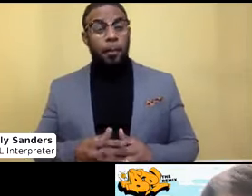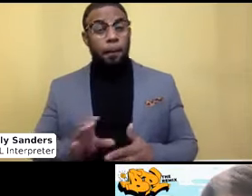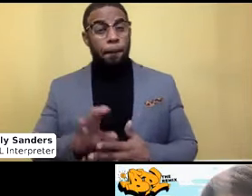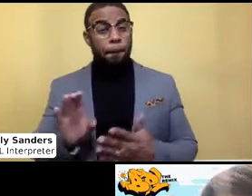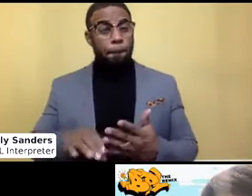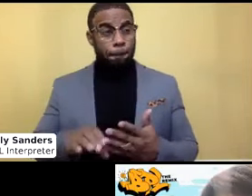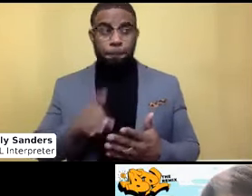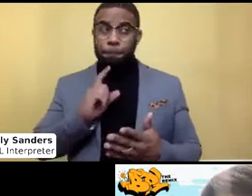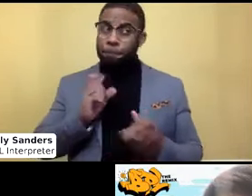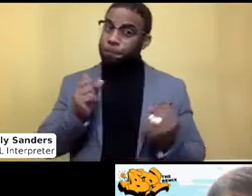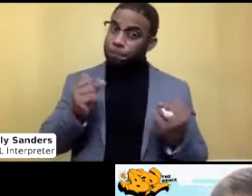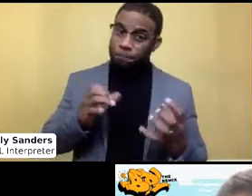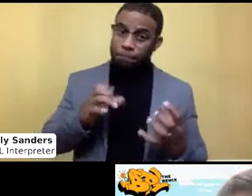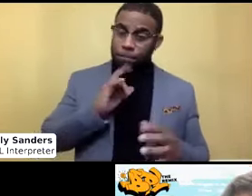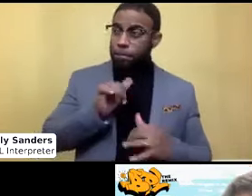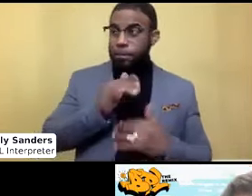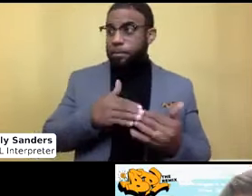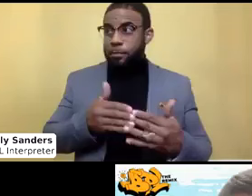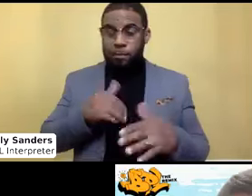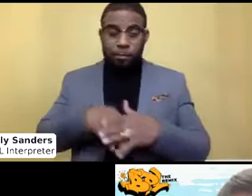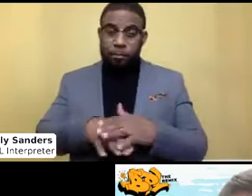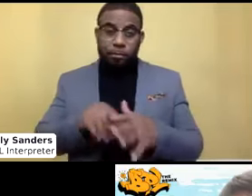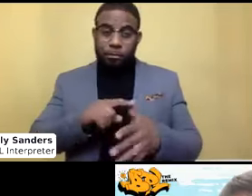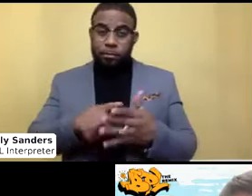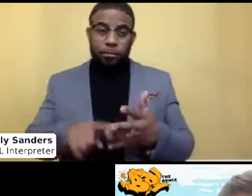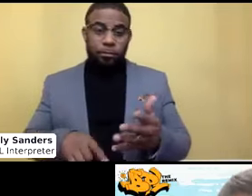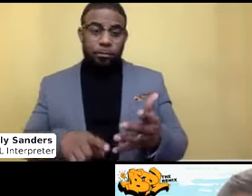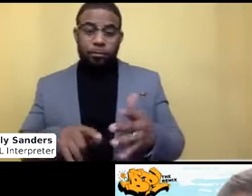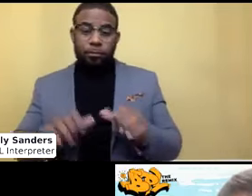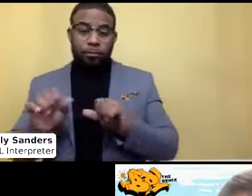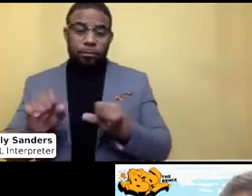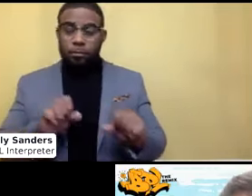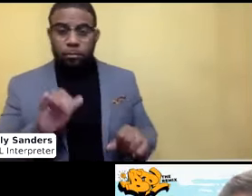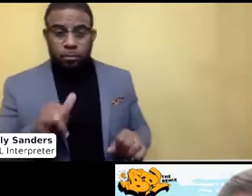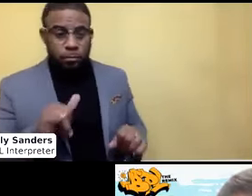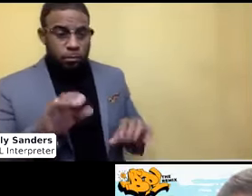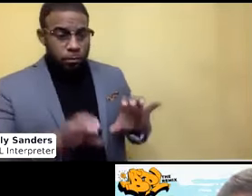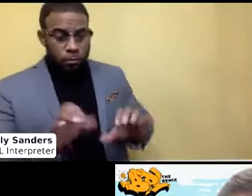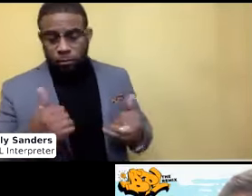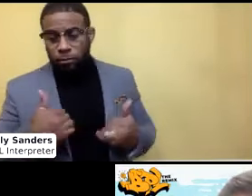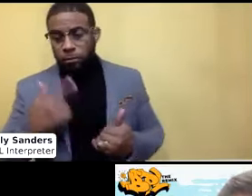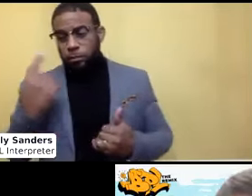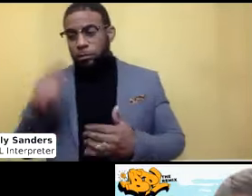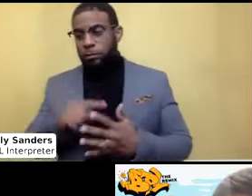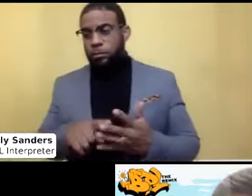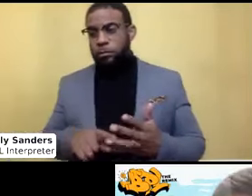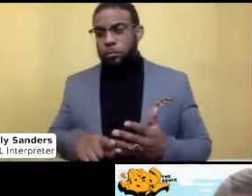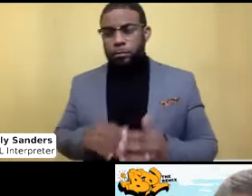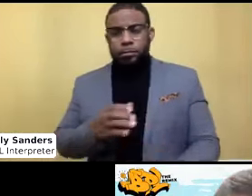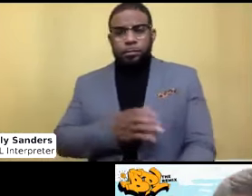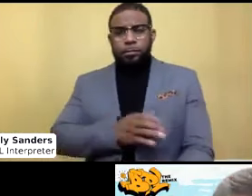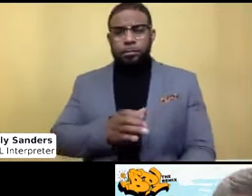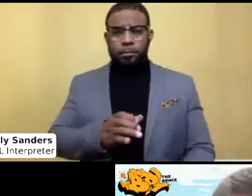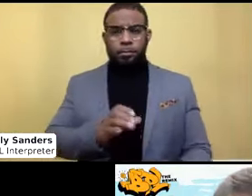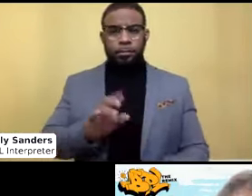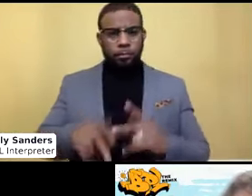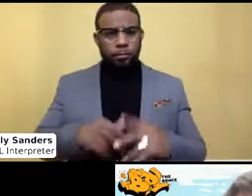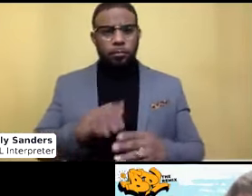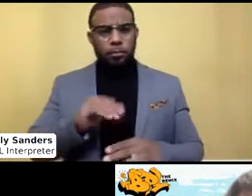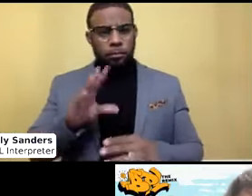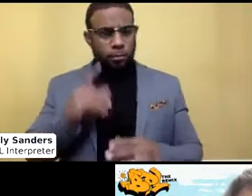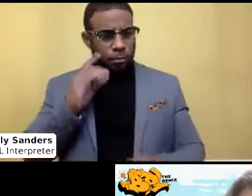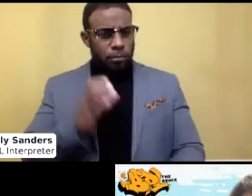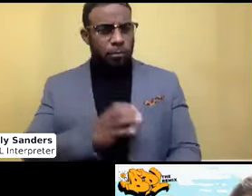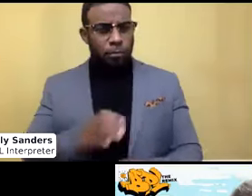consequences are many. Actually, we didn't even get into the potential that the Congo has for powering the continent of Africa in terms of